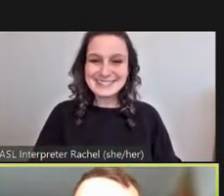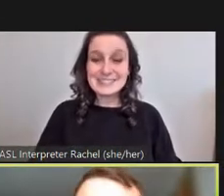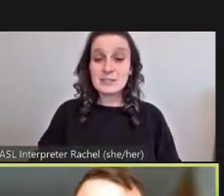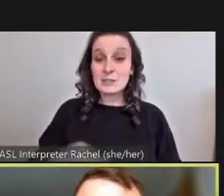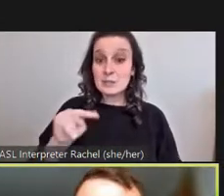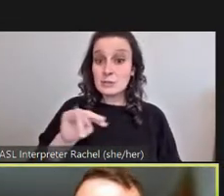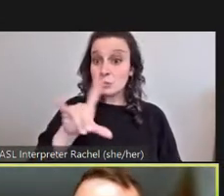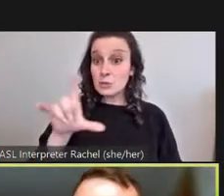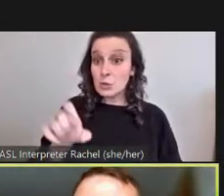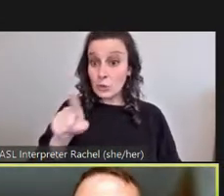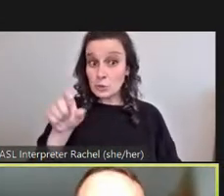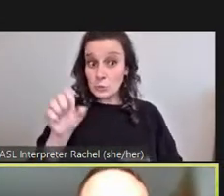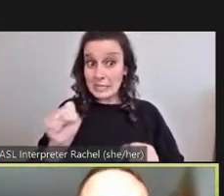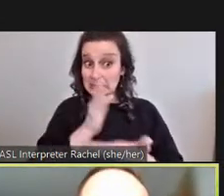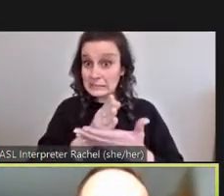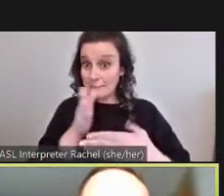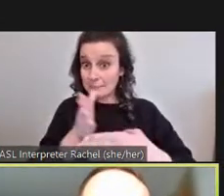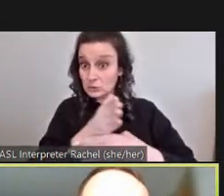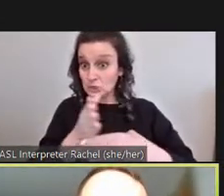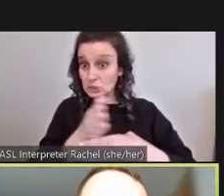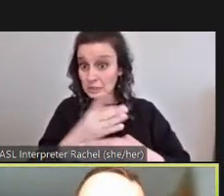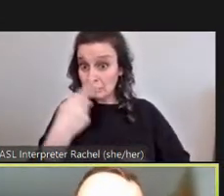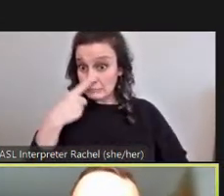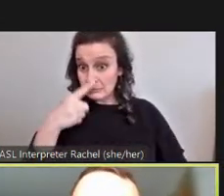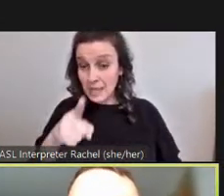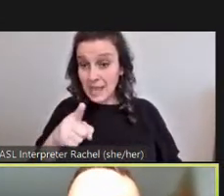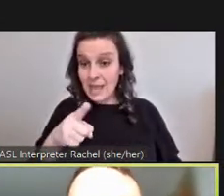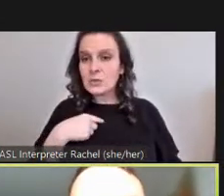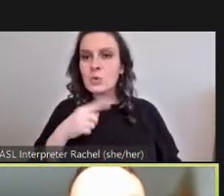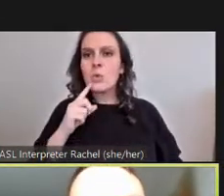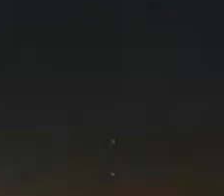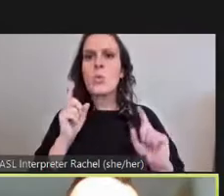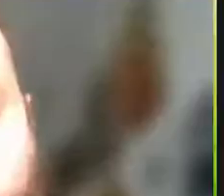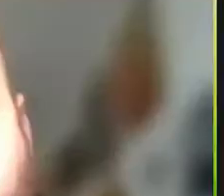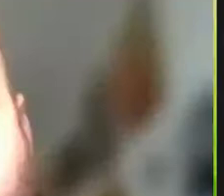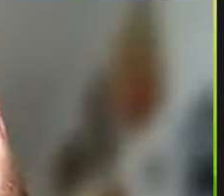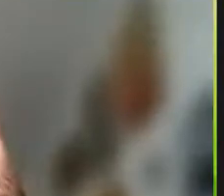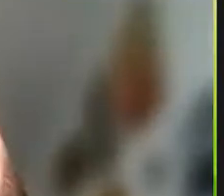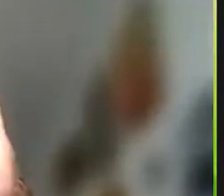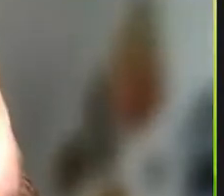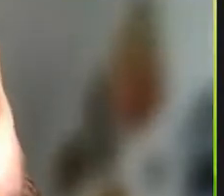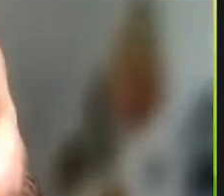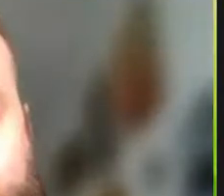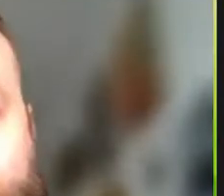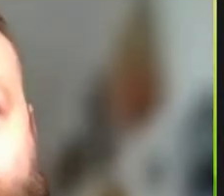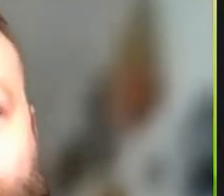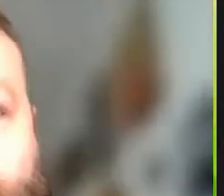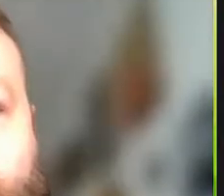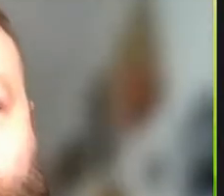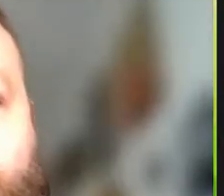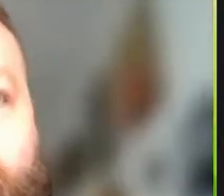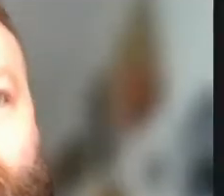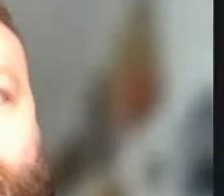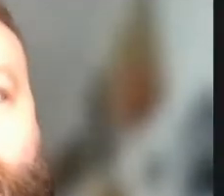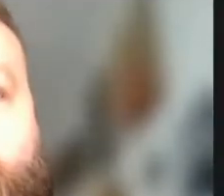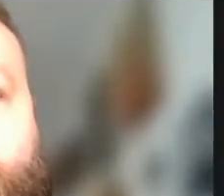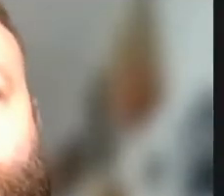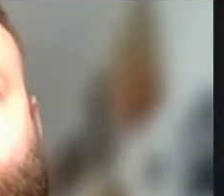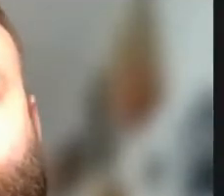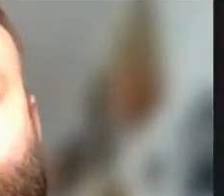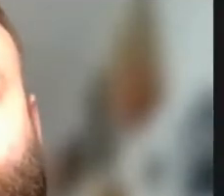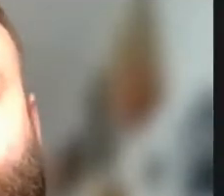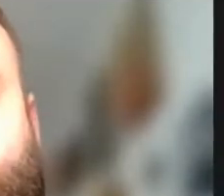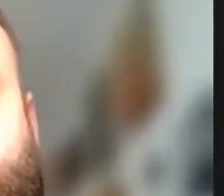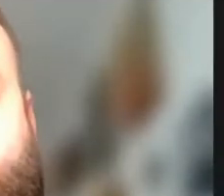Nicole, are you able to stop sharing your screen? We'll give everybody your information as well in the chat. Thanks, of course.